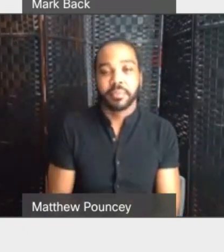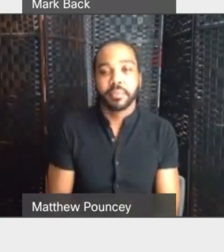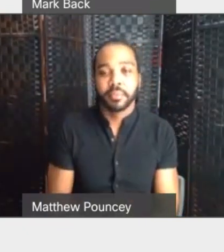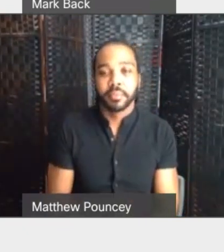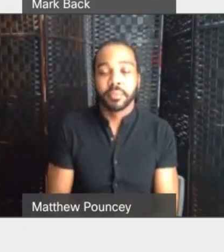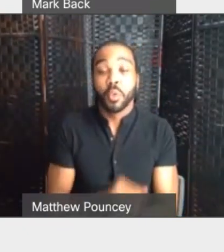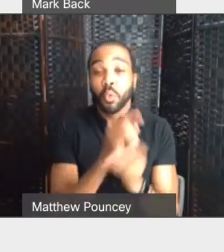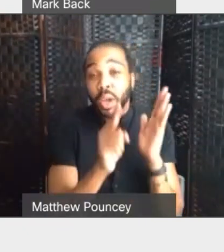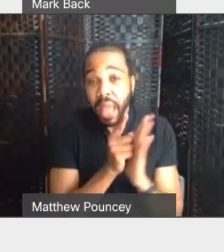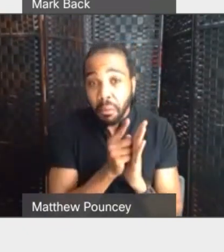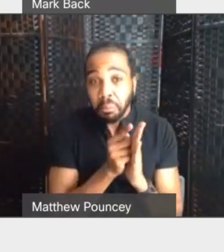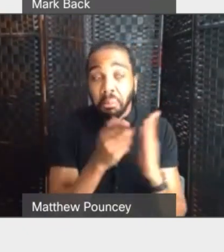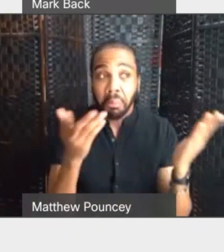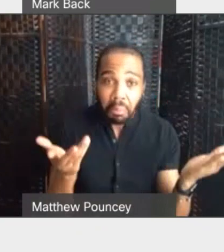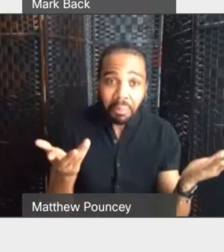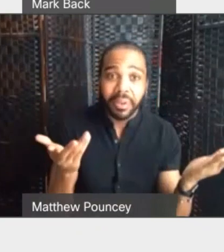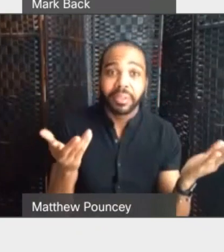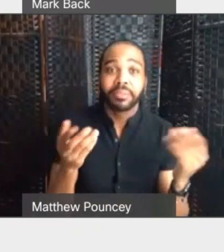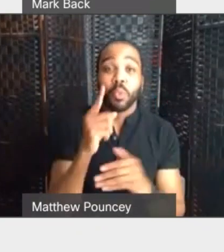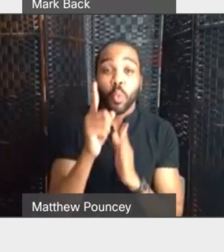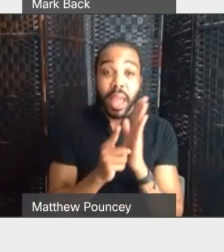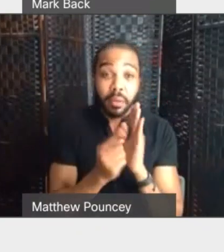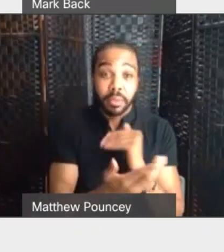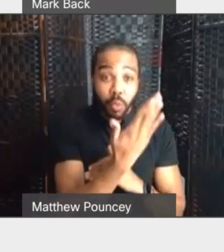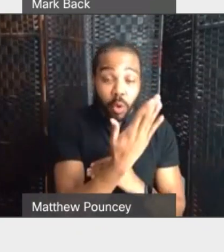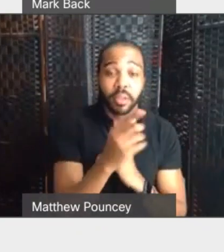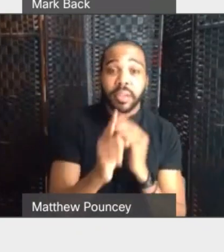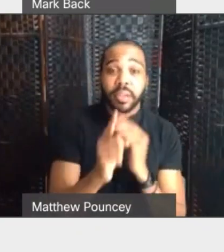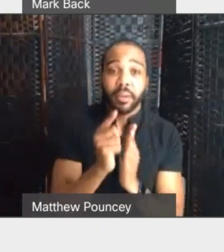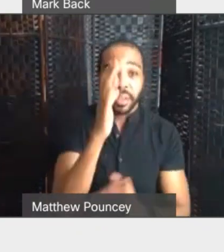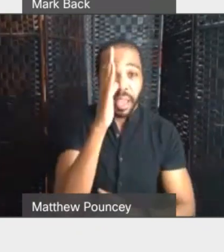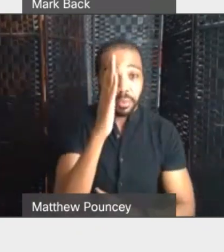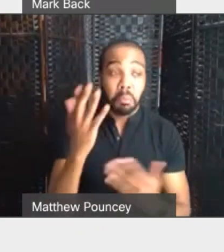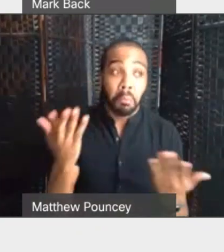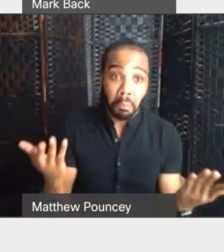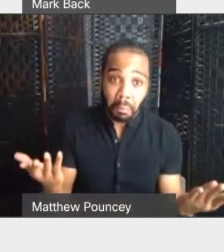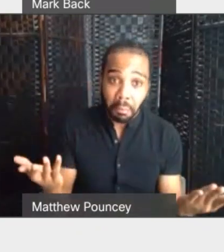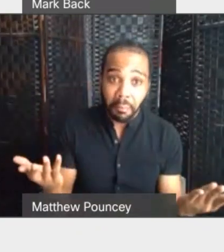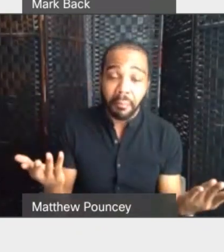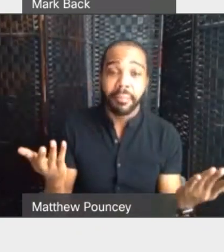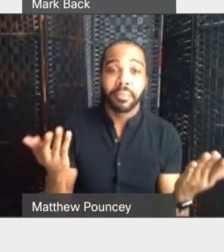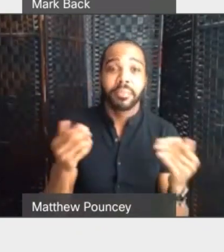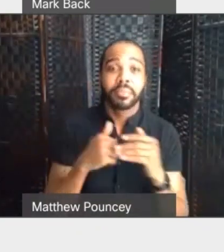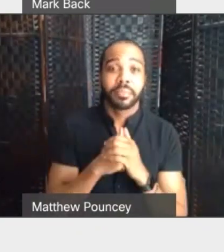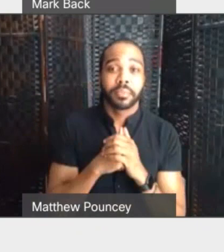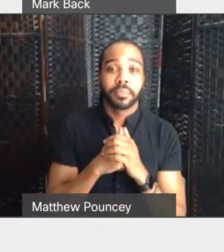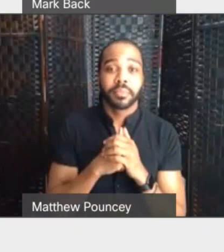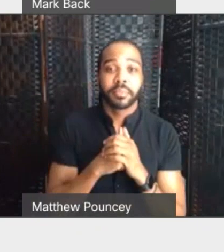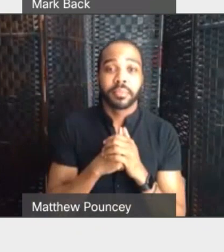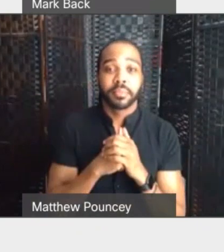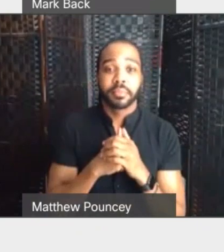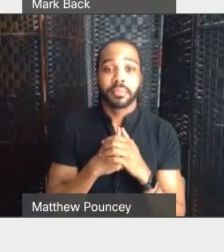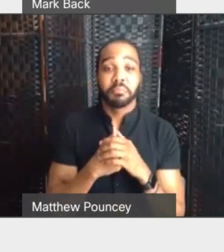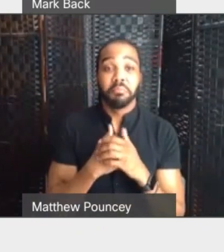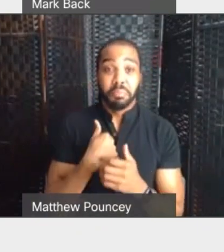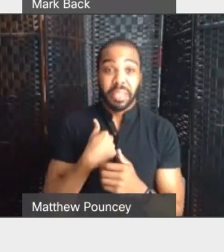1 hour, perhaps, 1 hour in the morning, an hour in the afternoon. As someone who